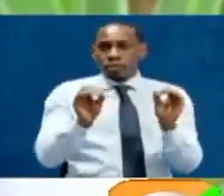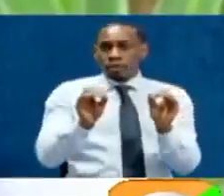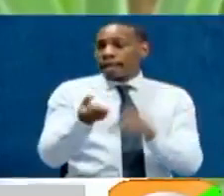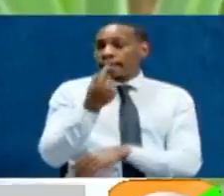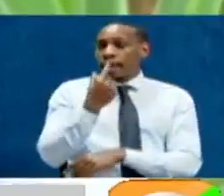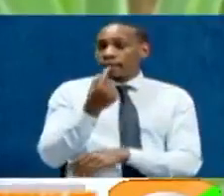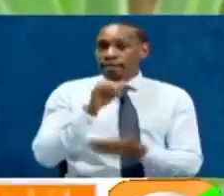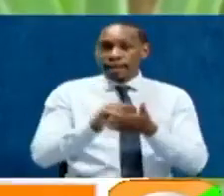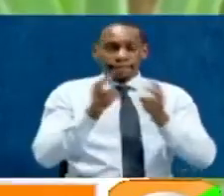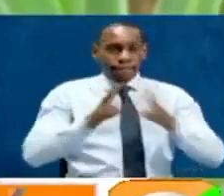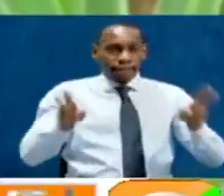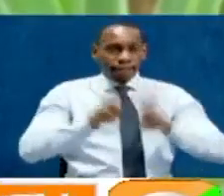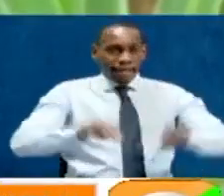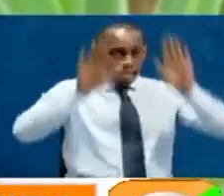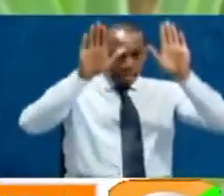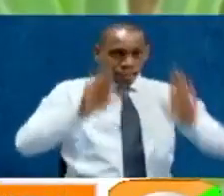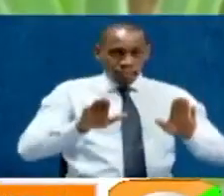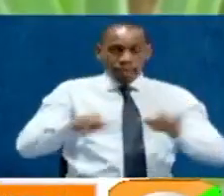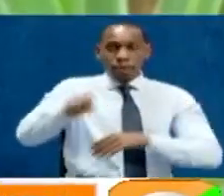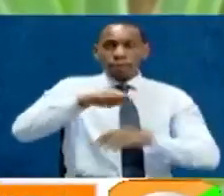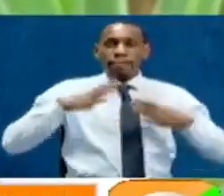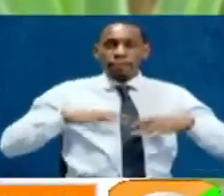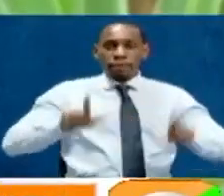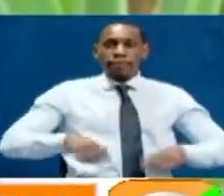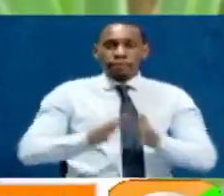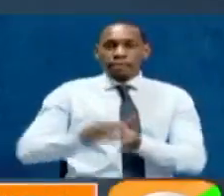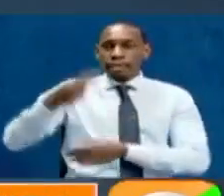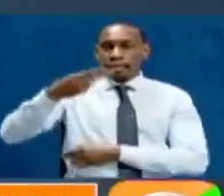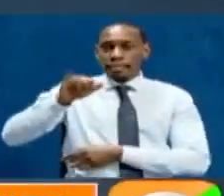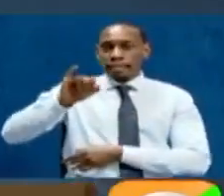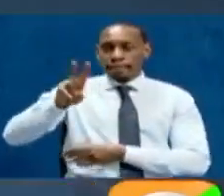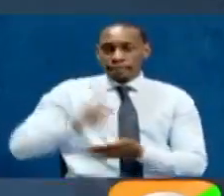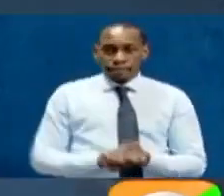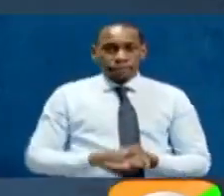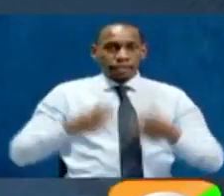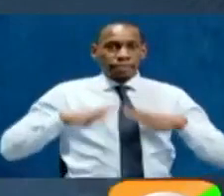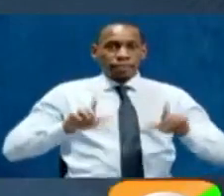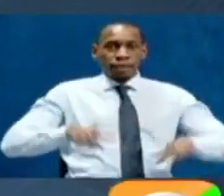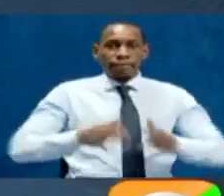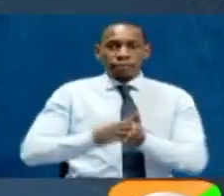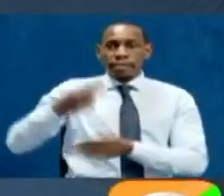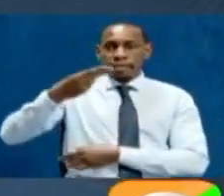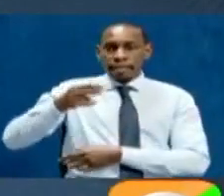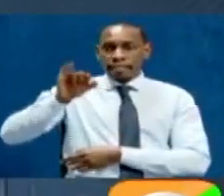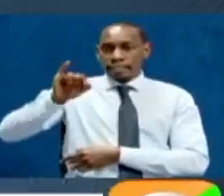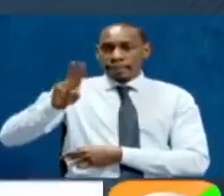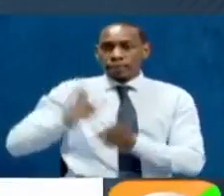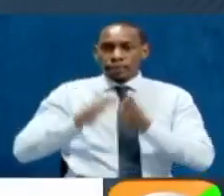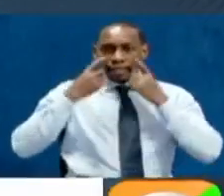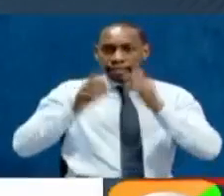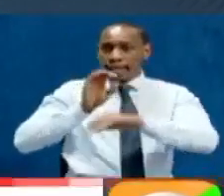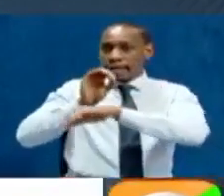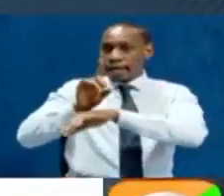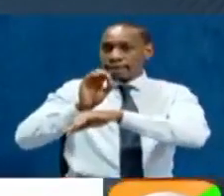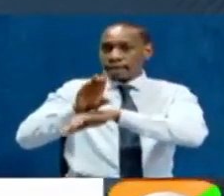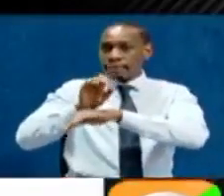it is a very important drug to us people living with HIV. For people living with HIV and AIDS, NASCOP advises